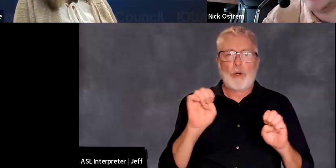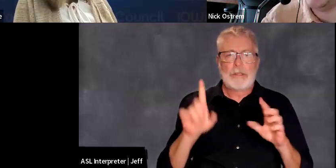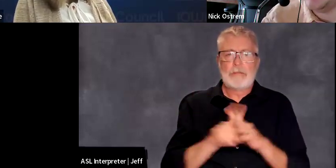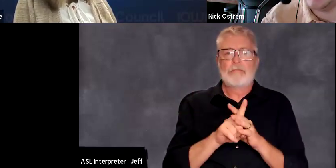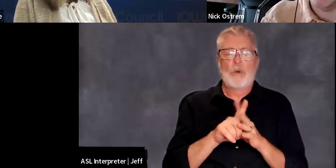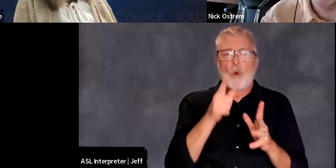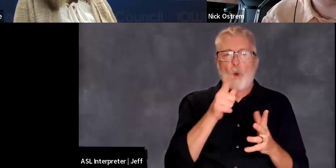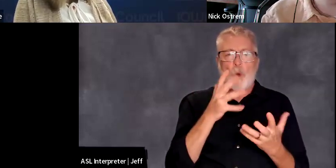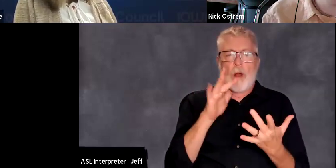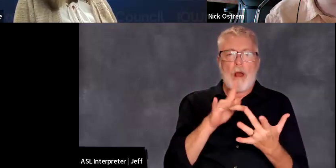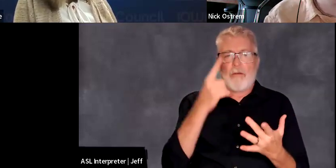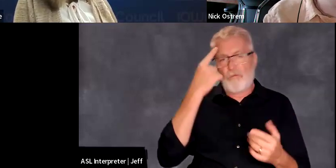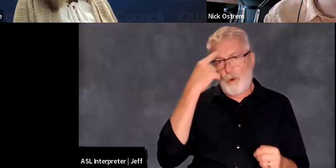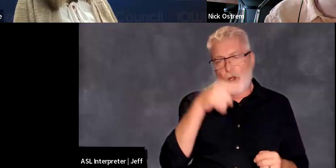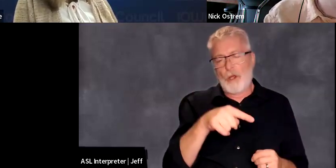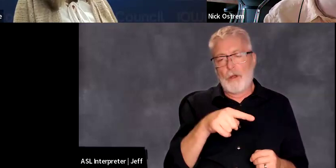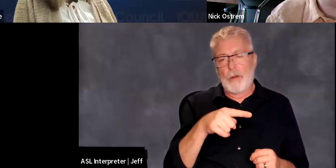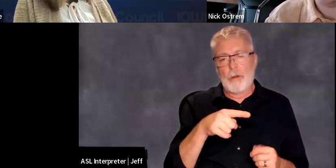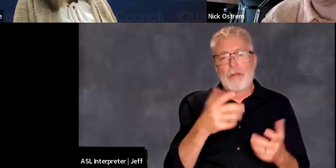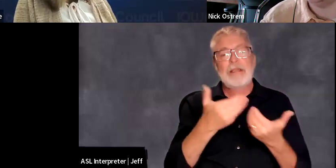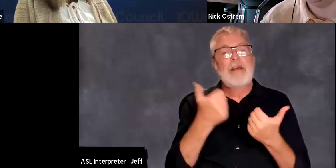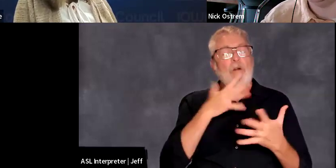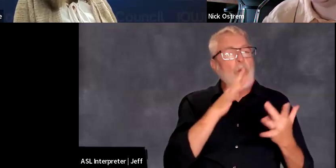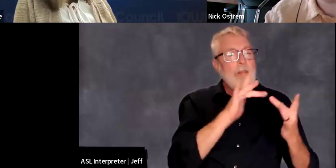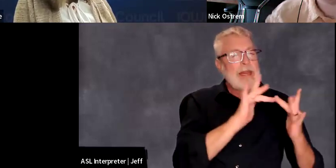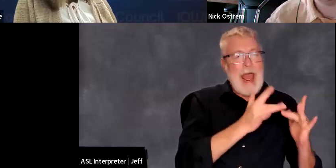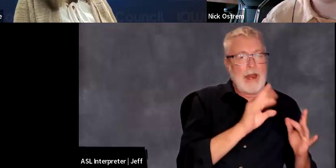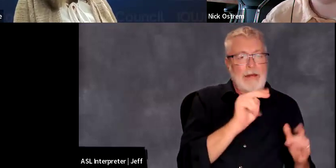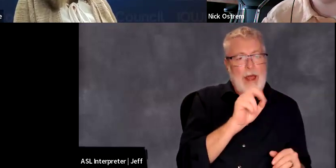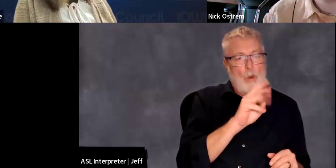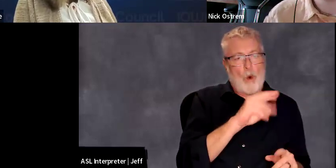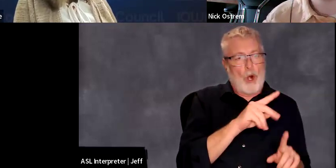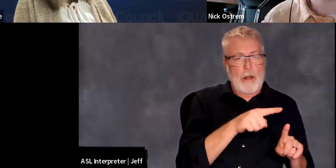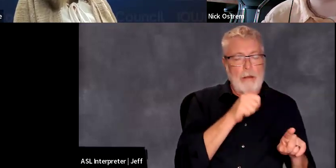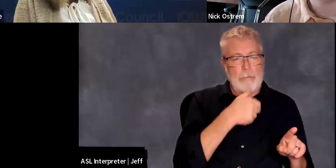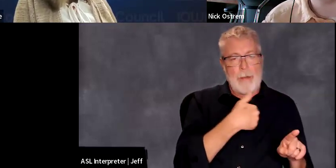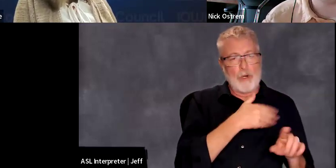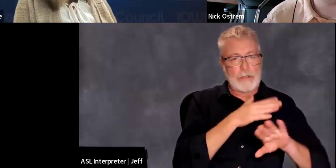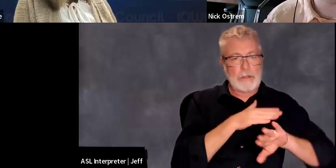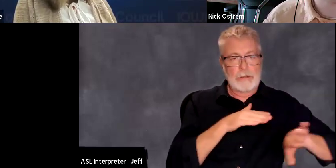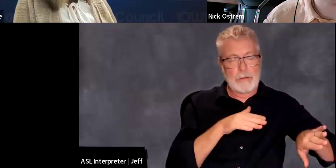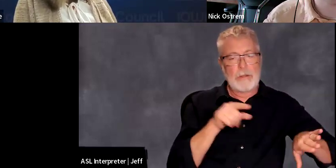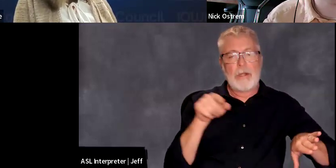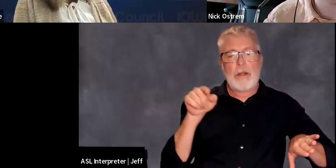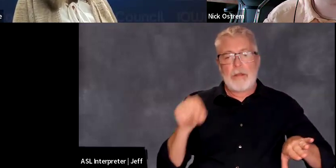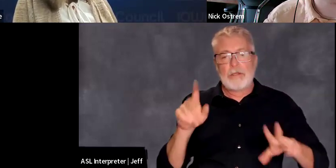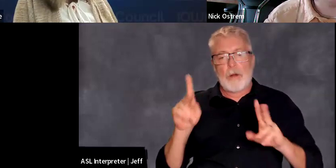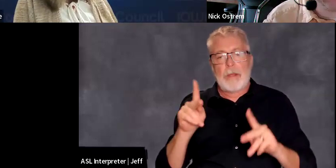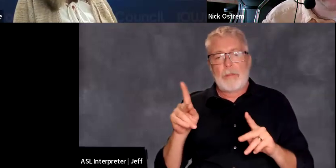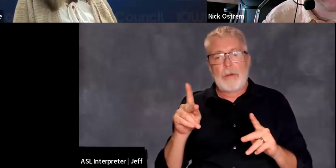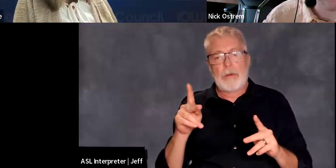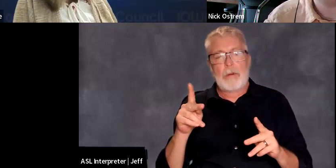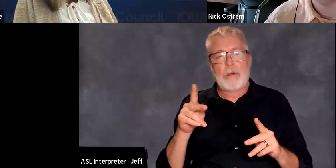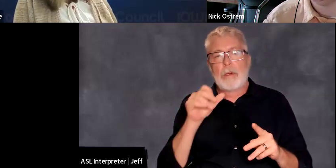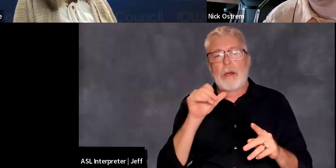distinct from your personal emergency network members. These are not necessarily people that you would think would